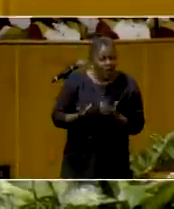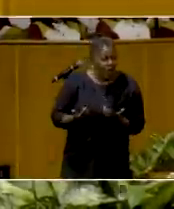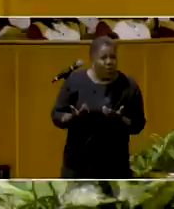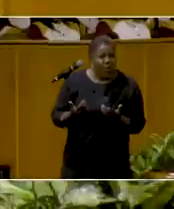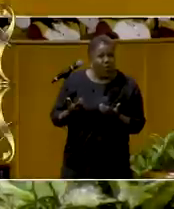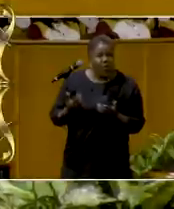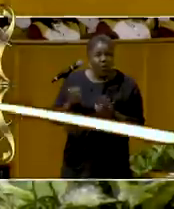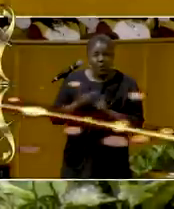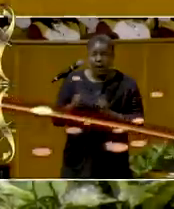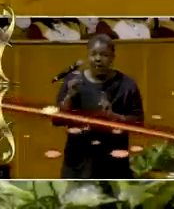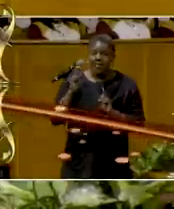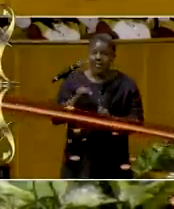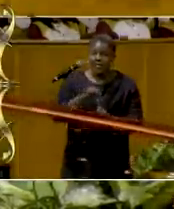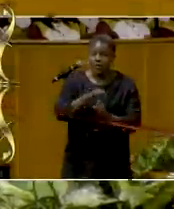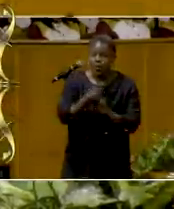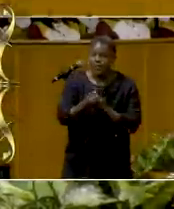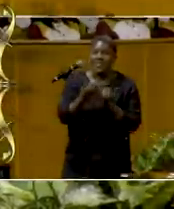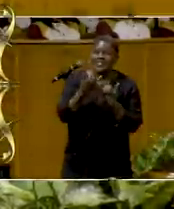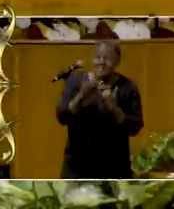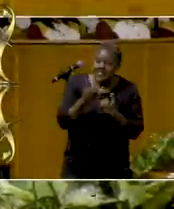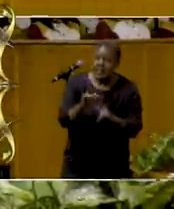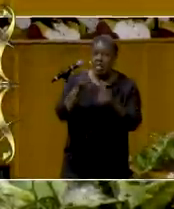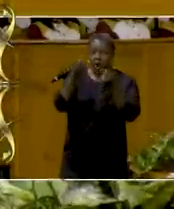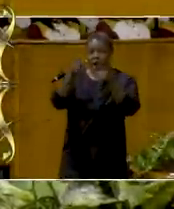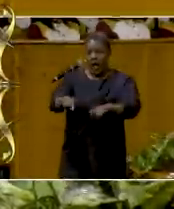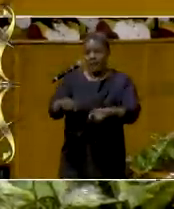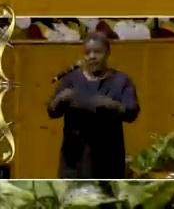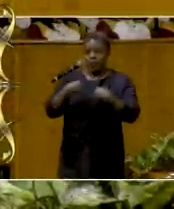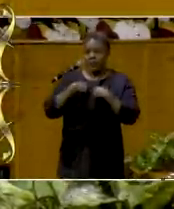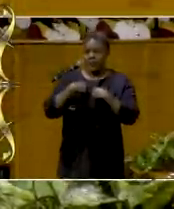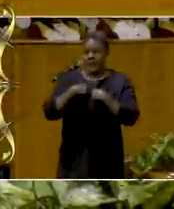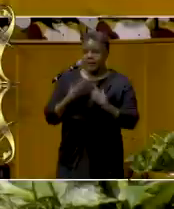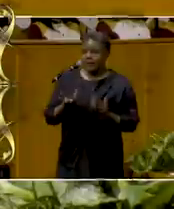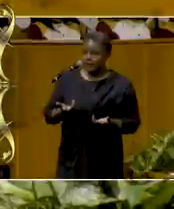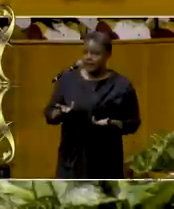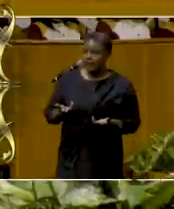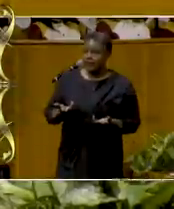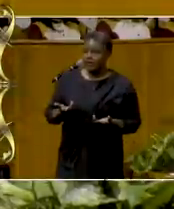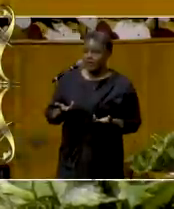And yet this still happened to me.